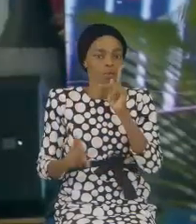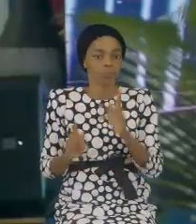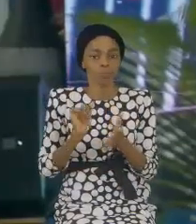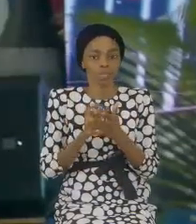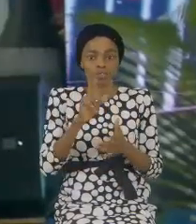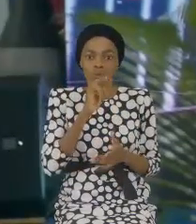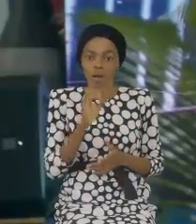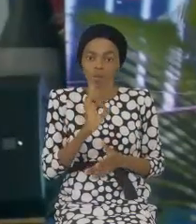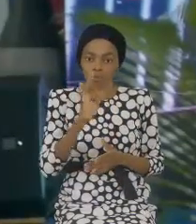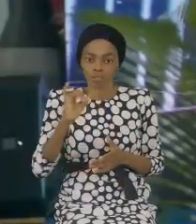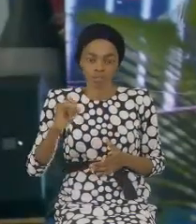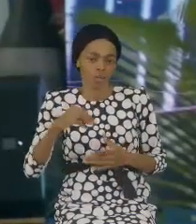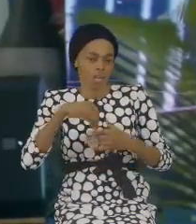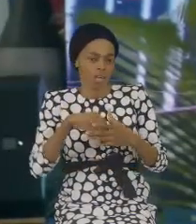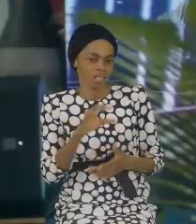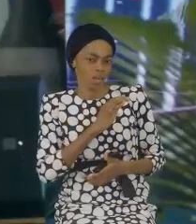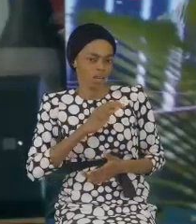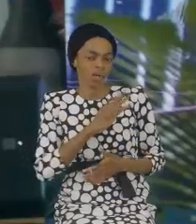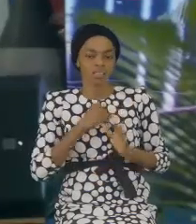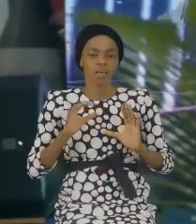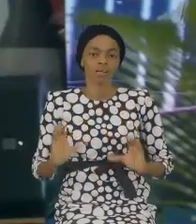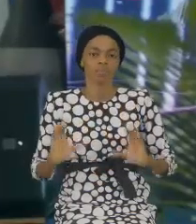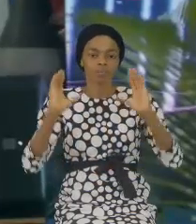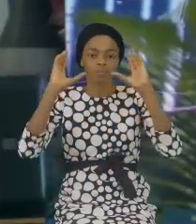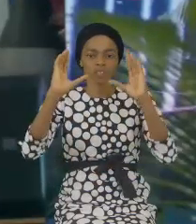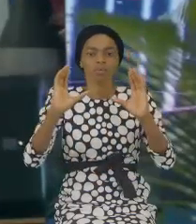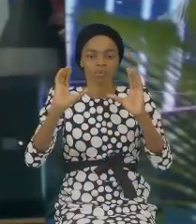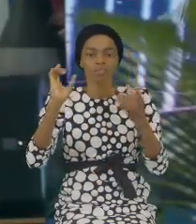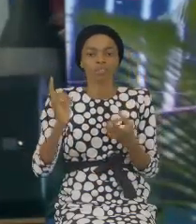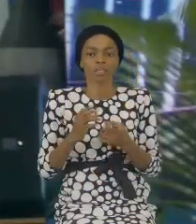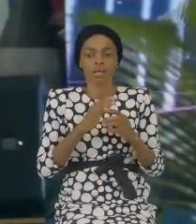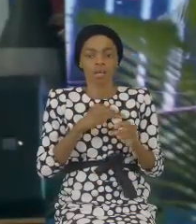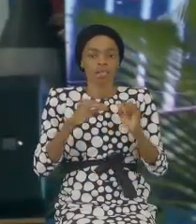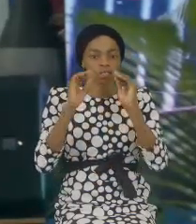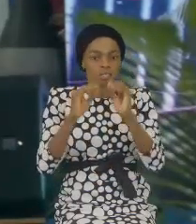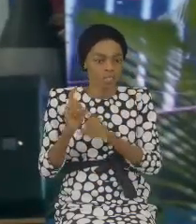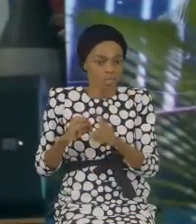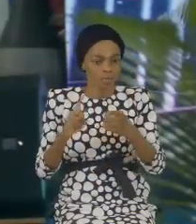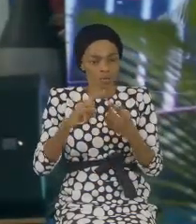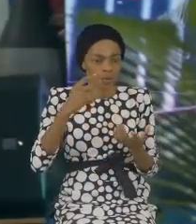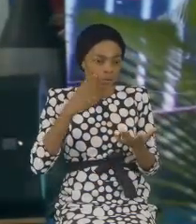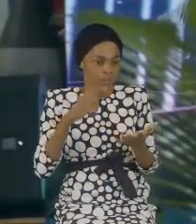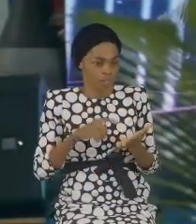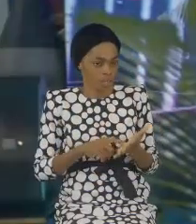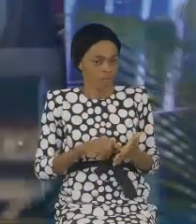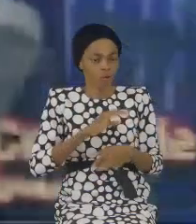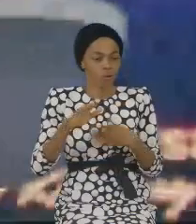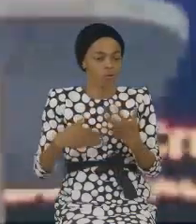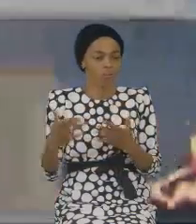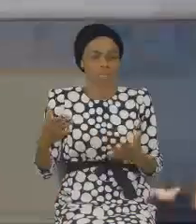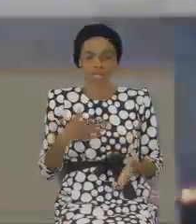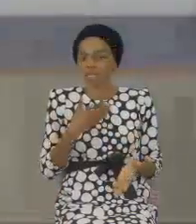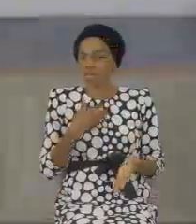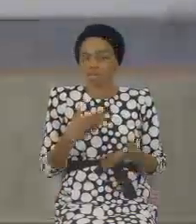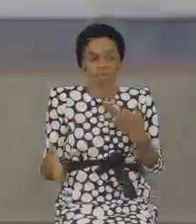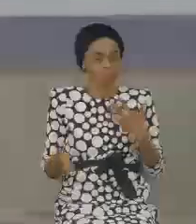their character and to their commitment and their consecration, teaching them to observe all things whatsoever I've